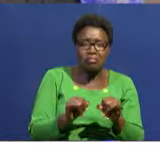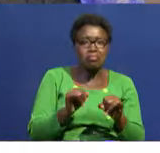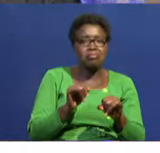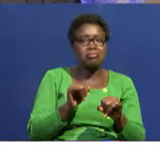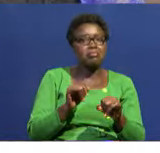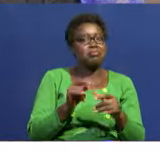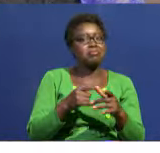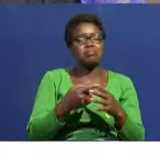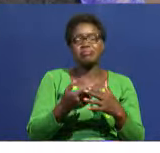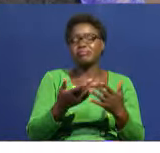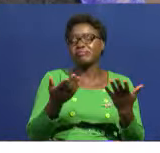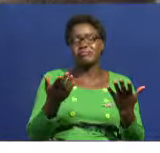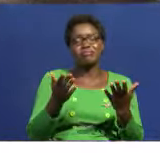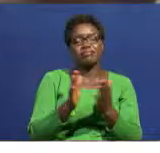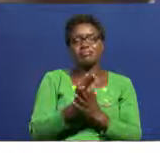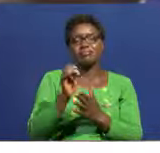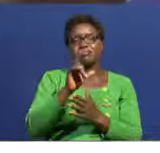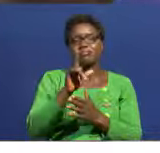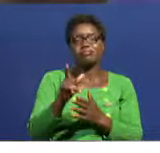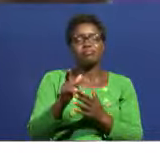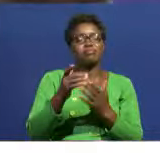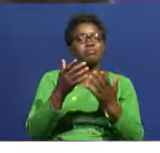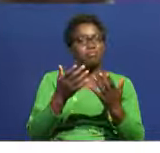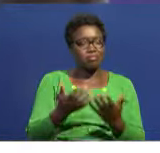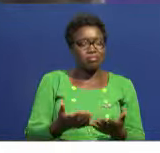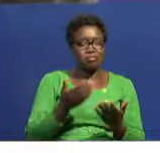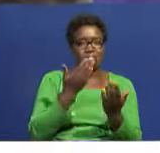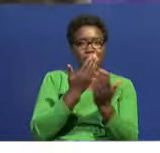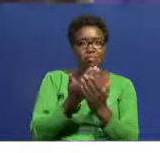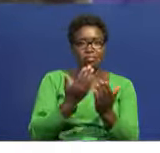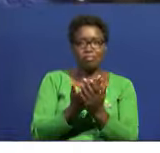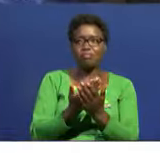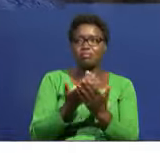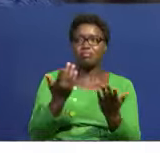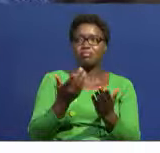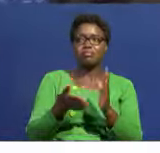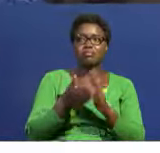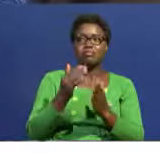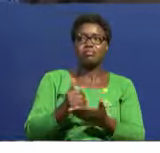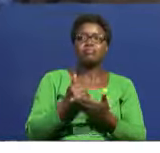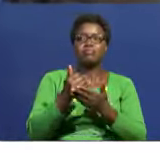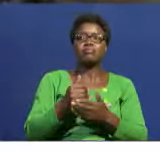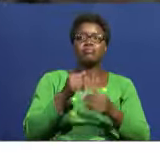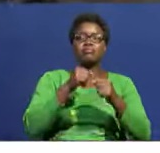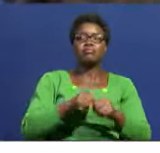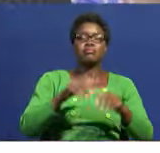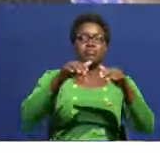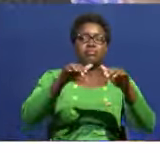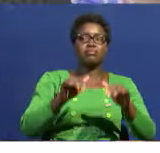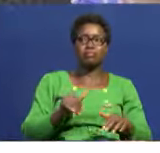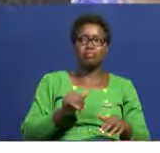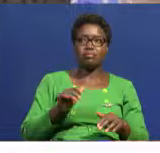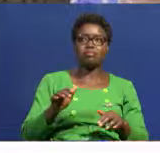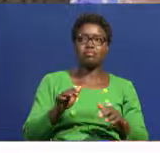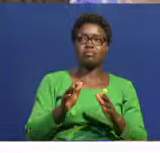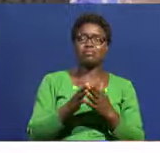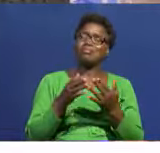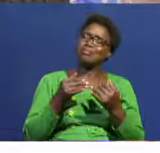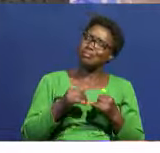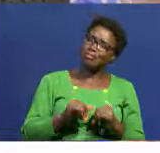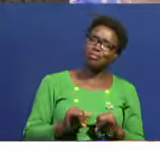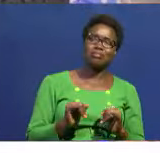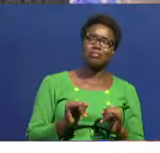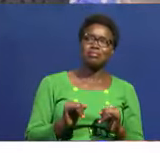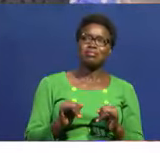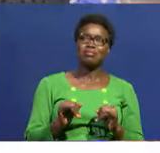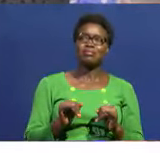alipasa katuachia hiyo bill imetulemea. They are now appealing to well wishers for urgent assistance to enable them bury her. Hata nikijaribu aje,